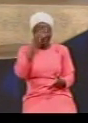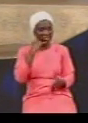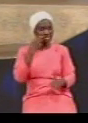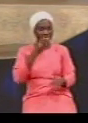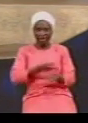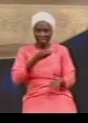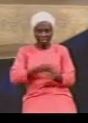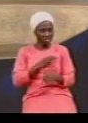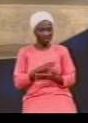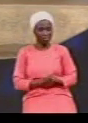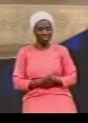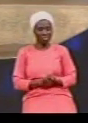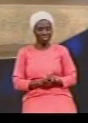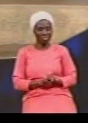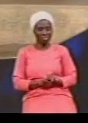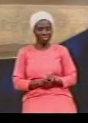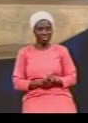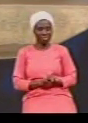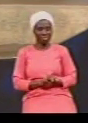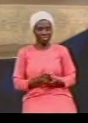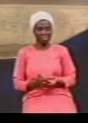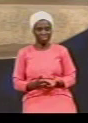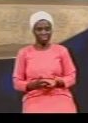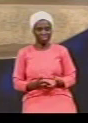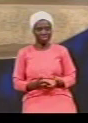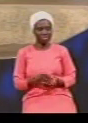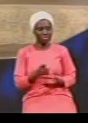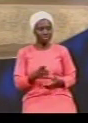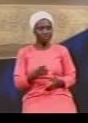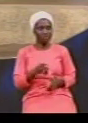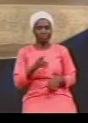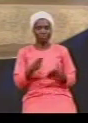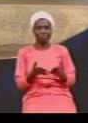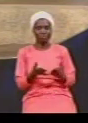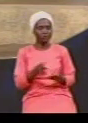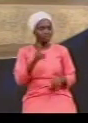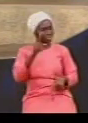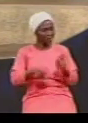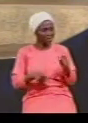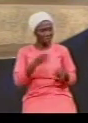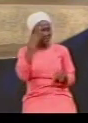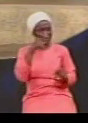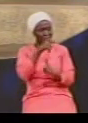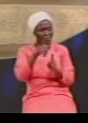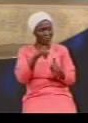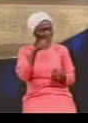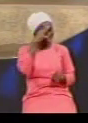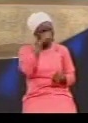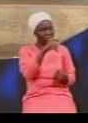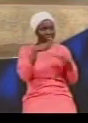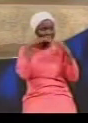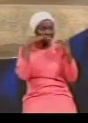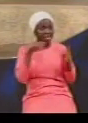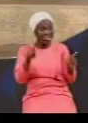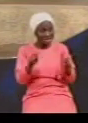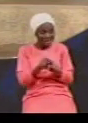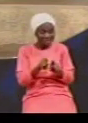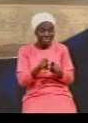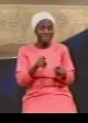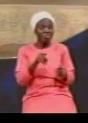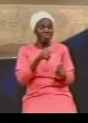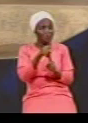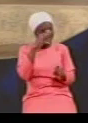dad is difficult. You cannot even know his mind. Even when he wants to say yes and he wants to